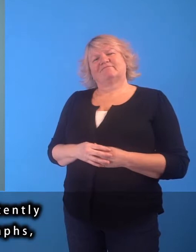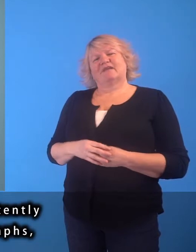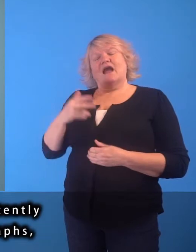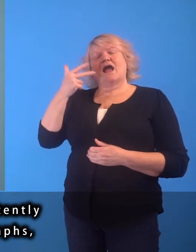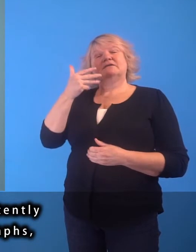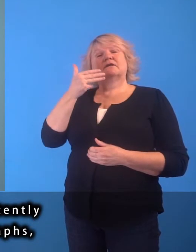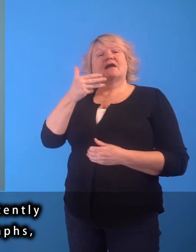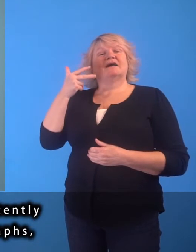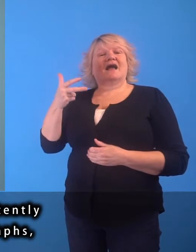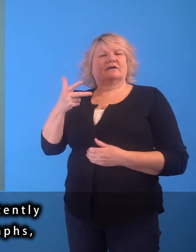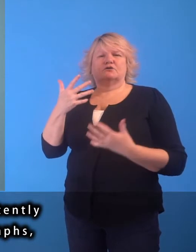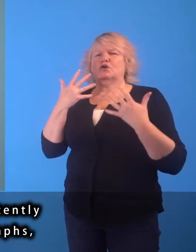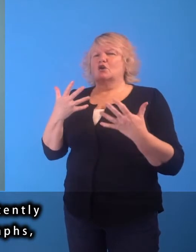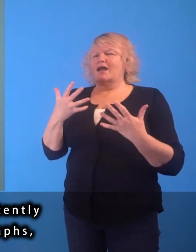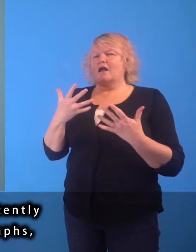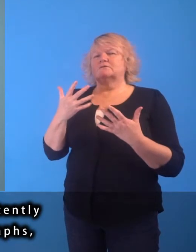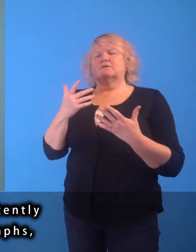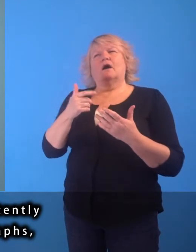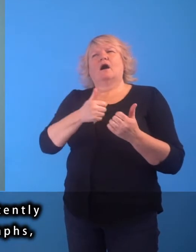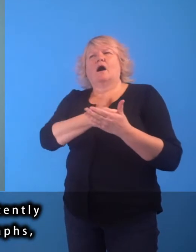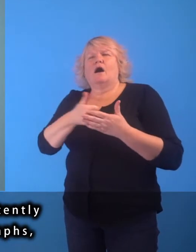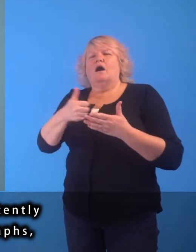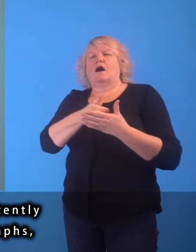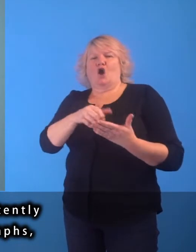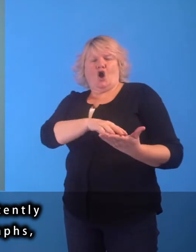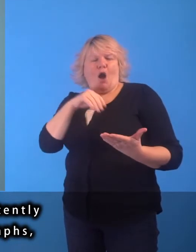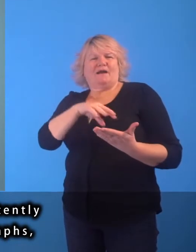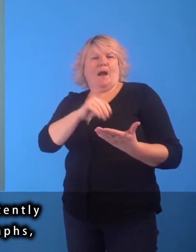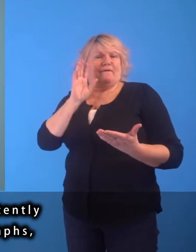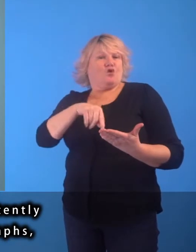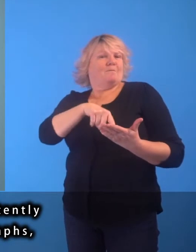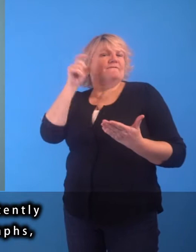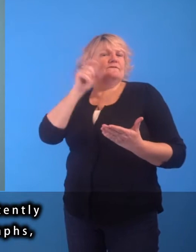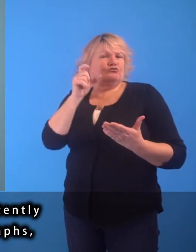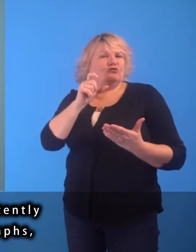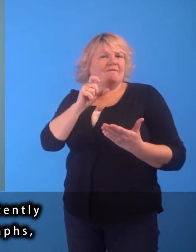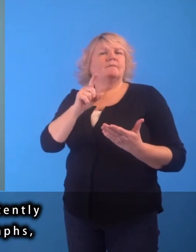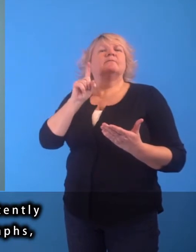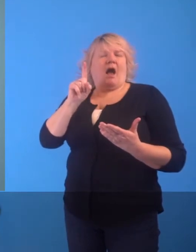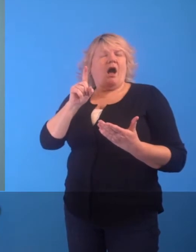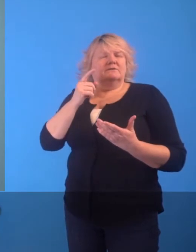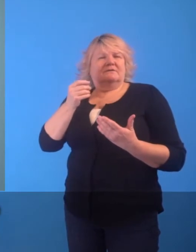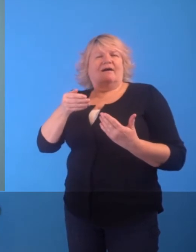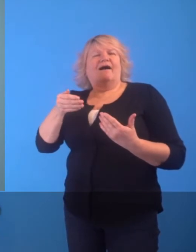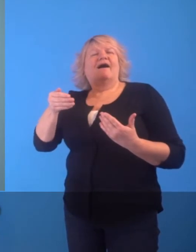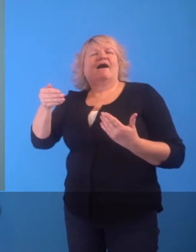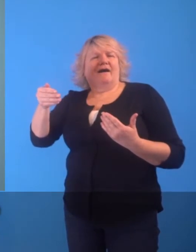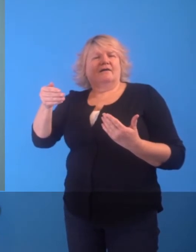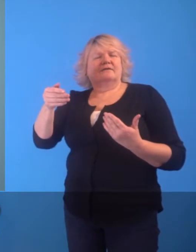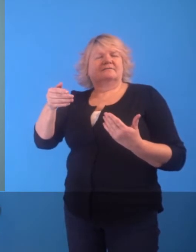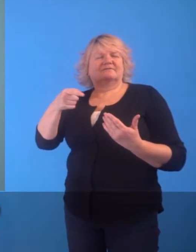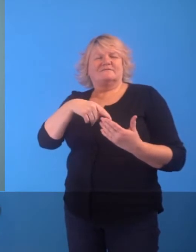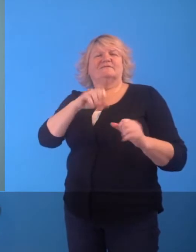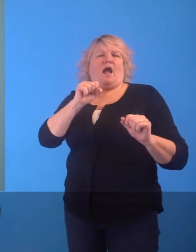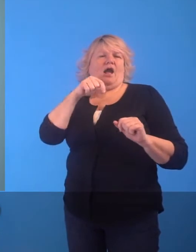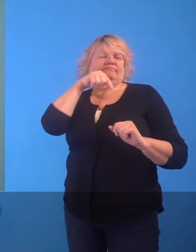in 1898 he was not yet consistently copying directly from photographs, and it would take